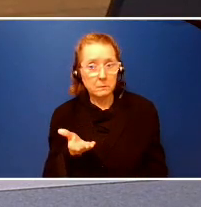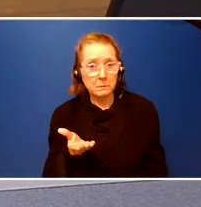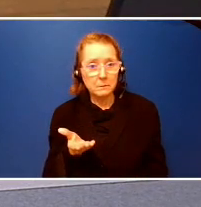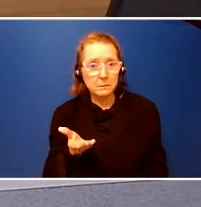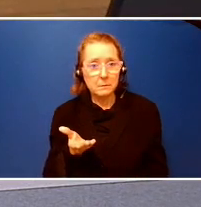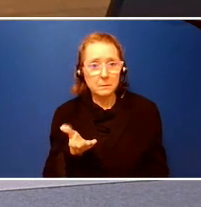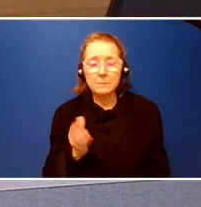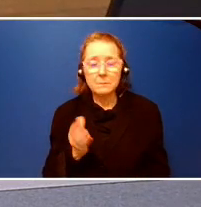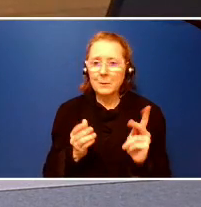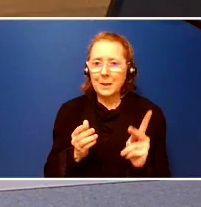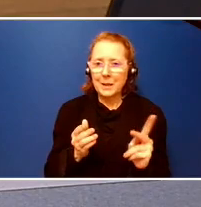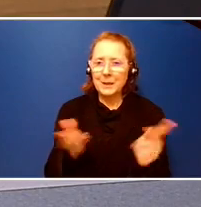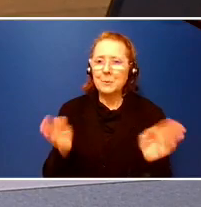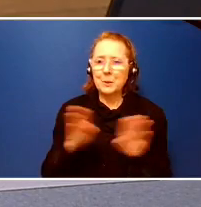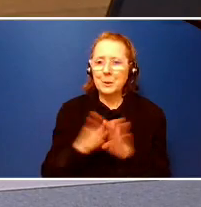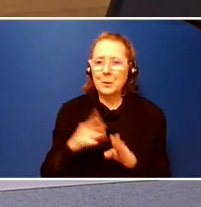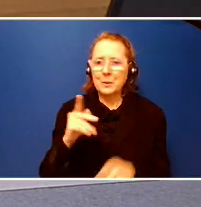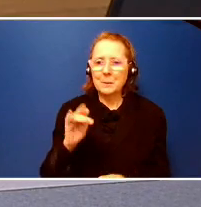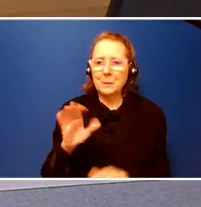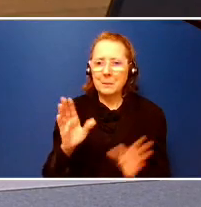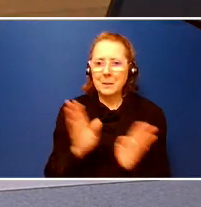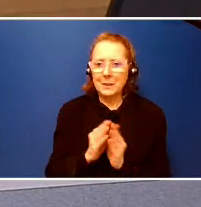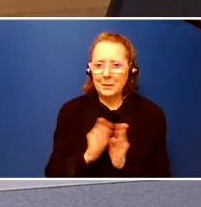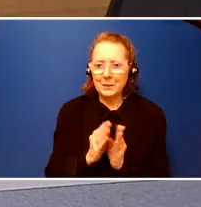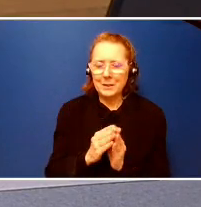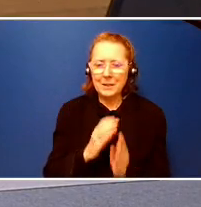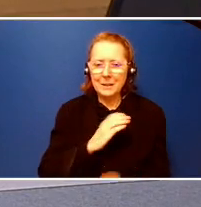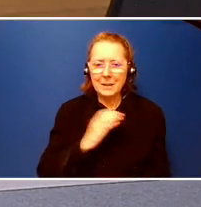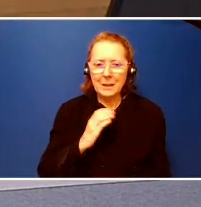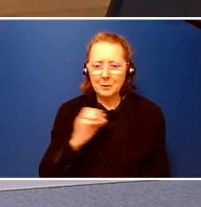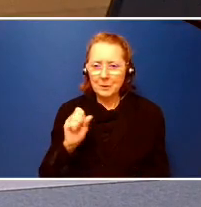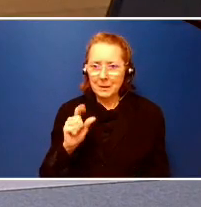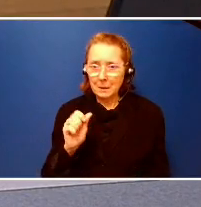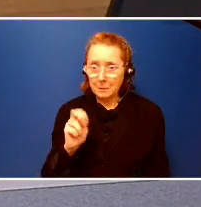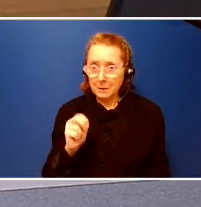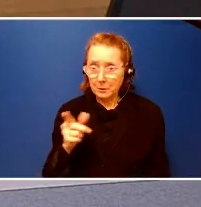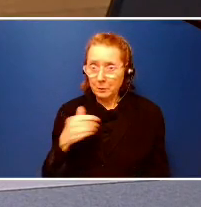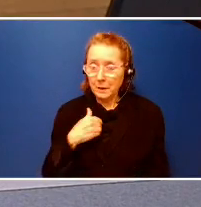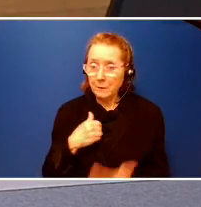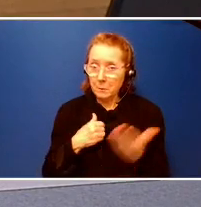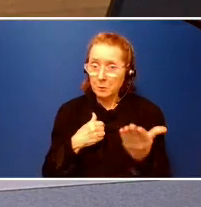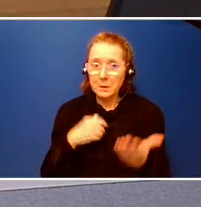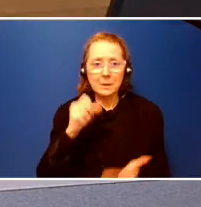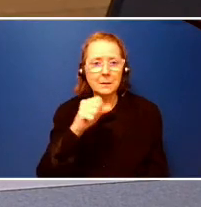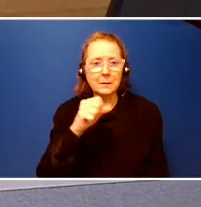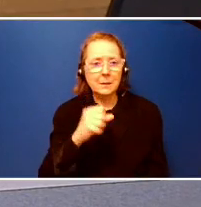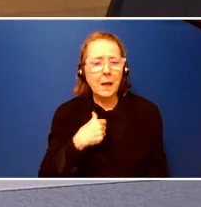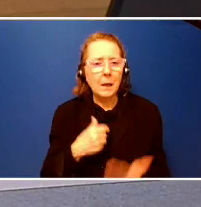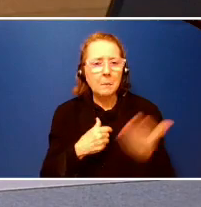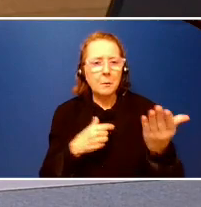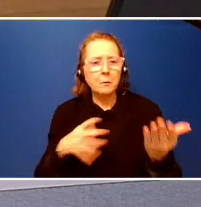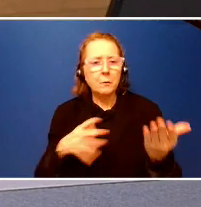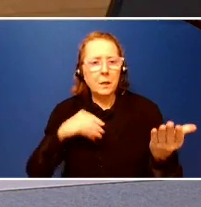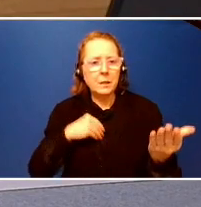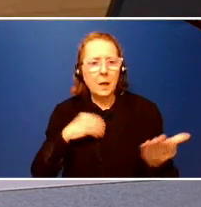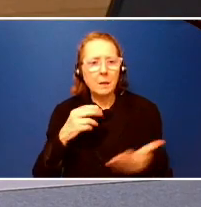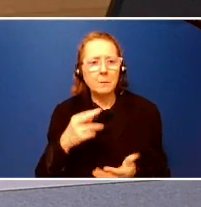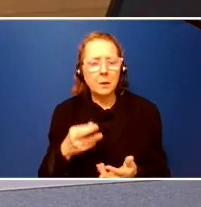All right, we'll close the public hearing. Councillor Stapleton, do you have a motion? Yes. I move we adopt resolution number